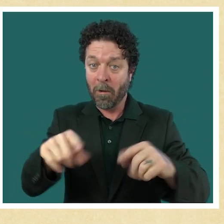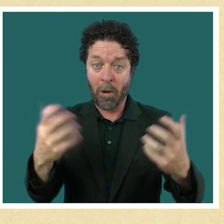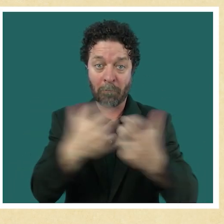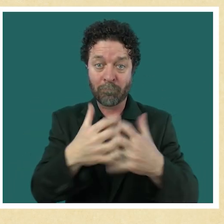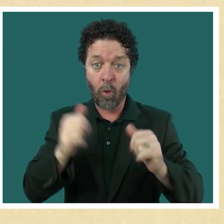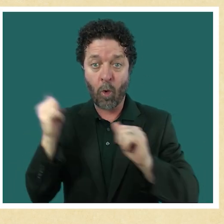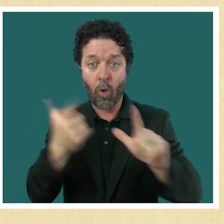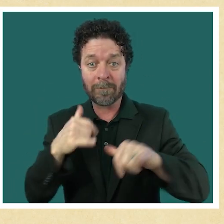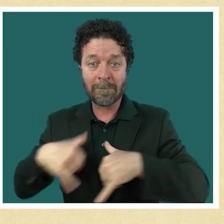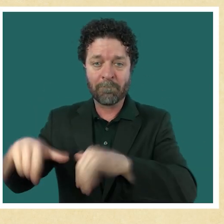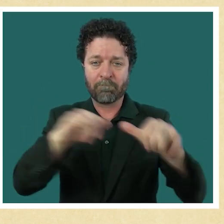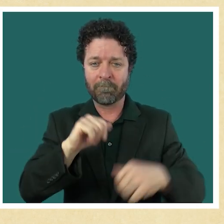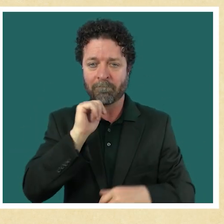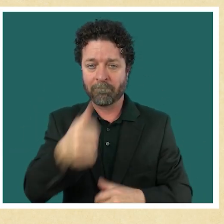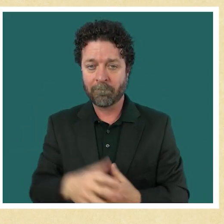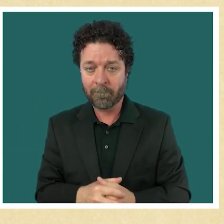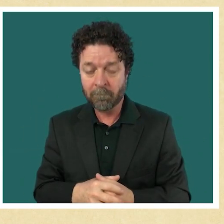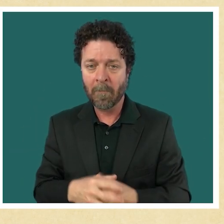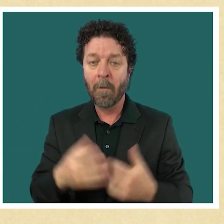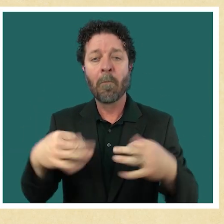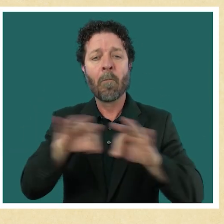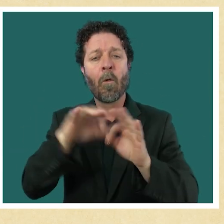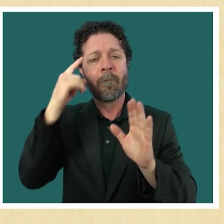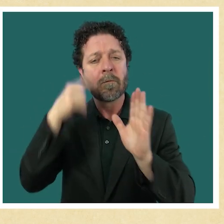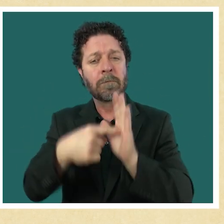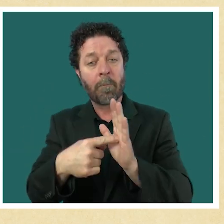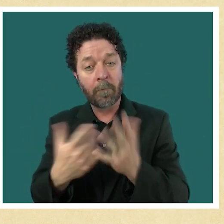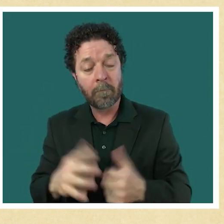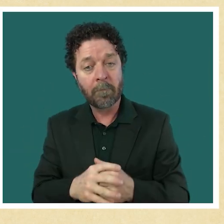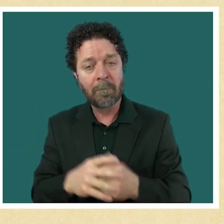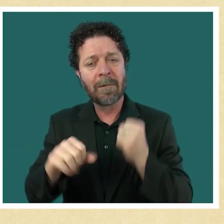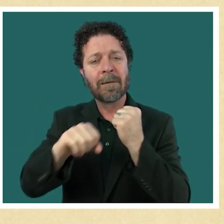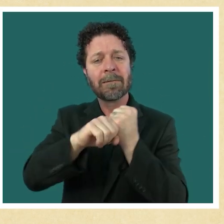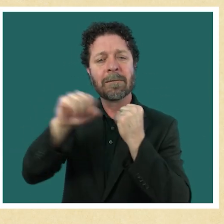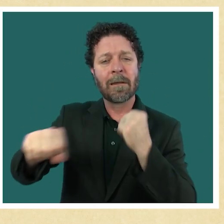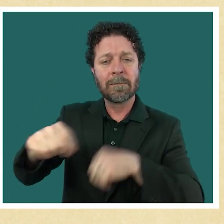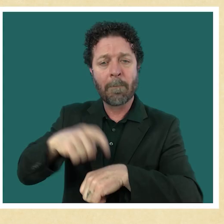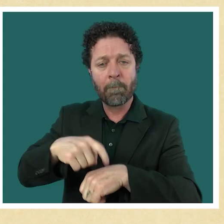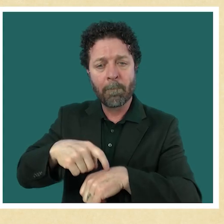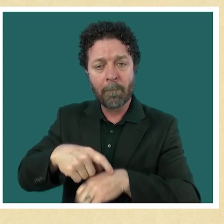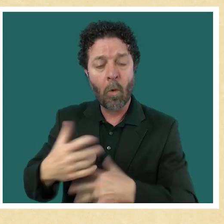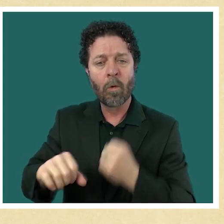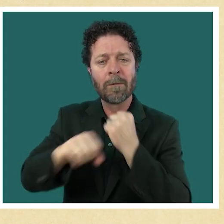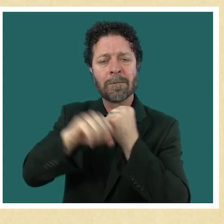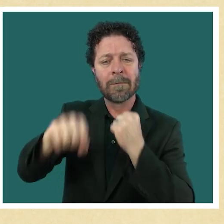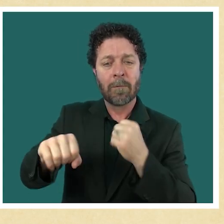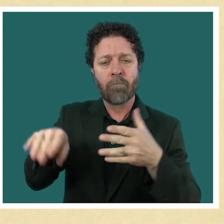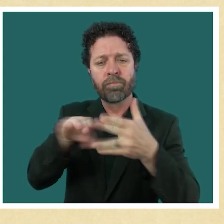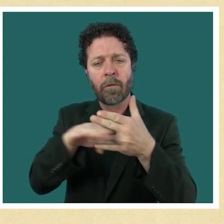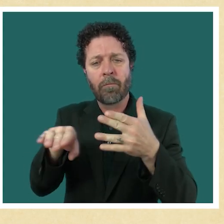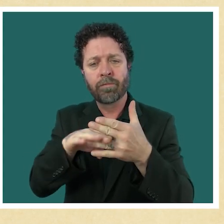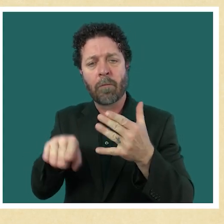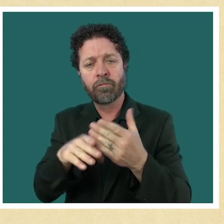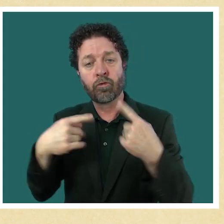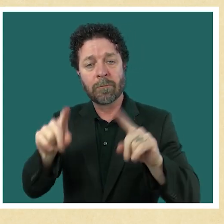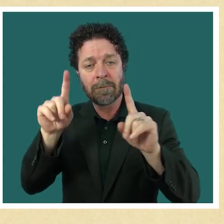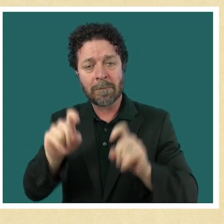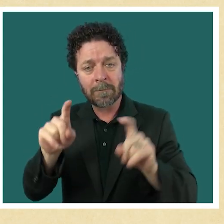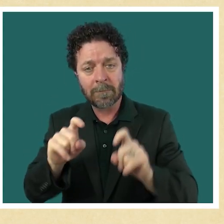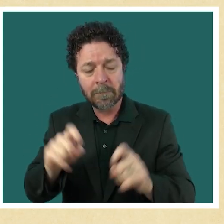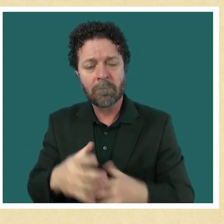for individuals with traumatic brain injuries include extended time, extended or additional